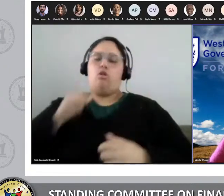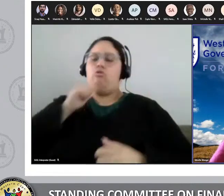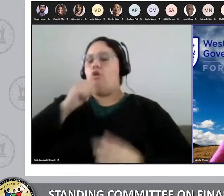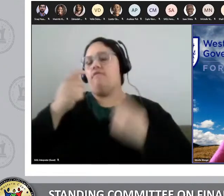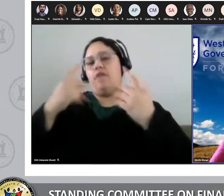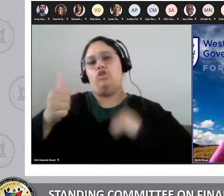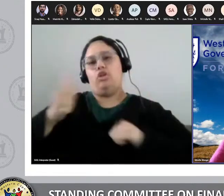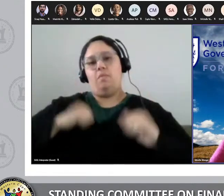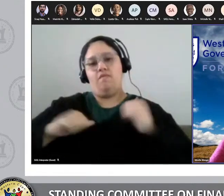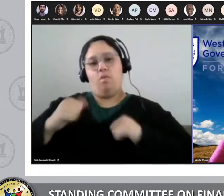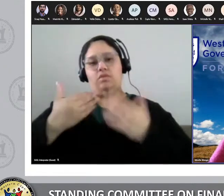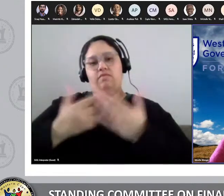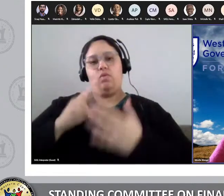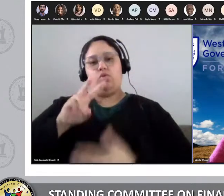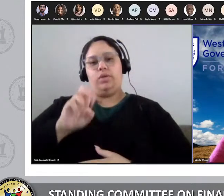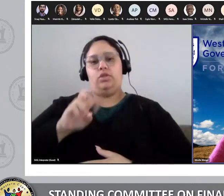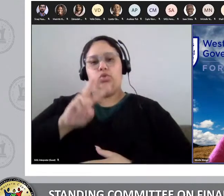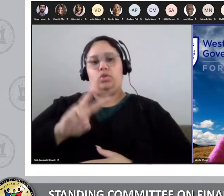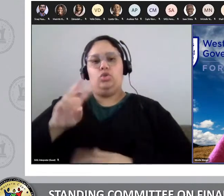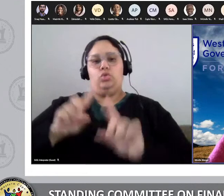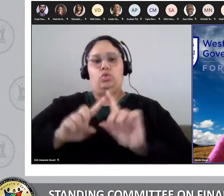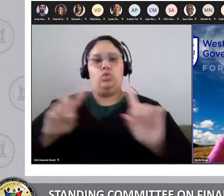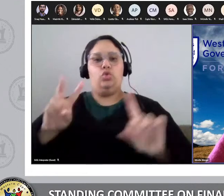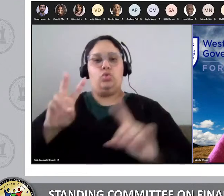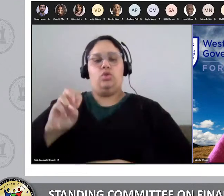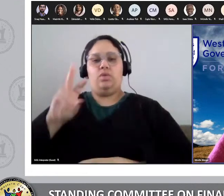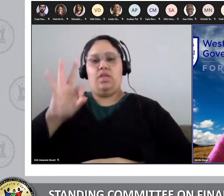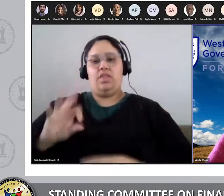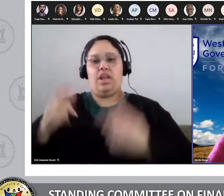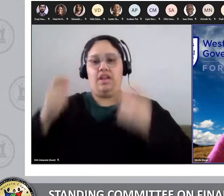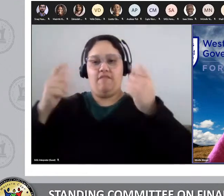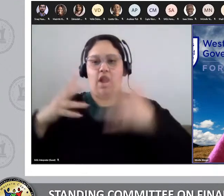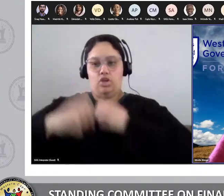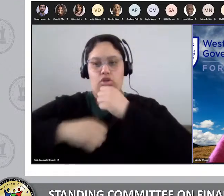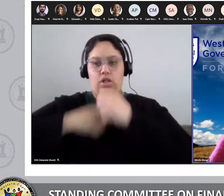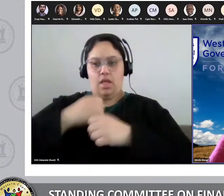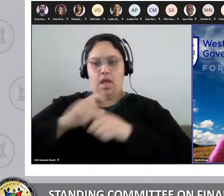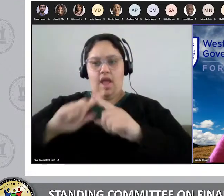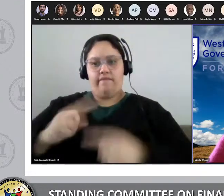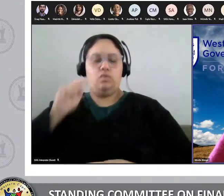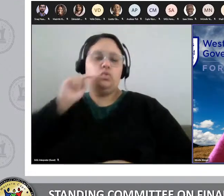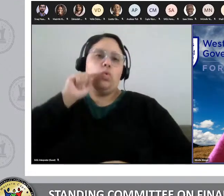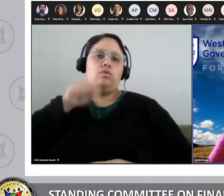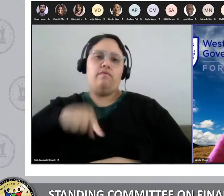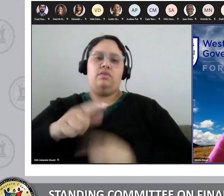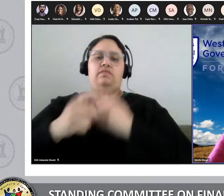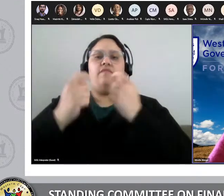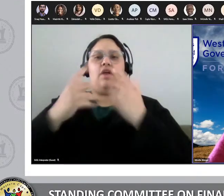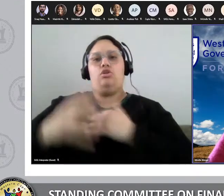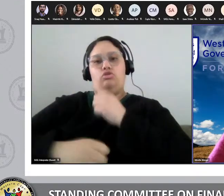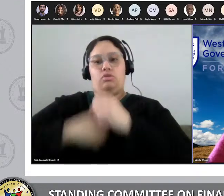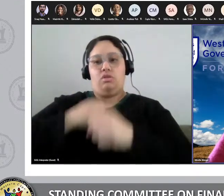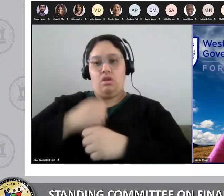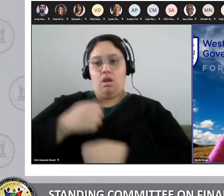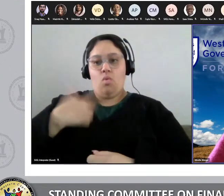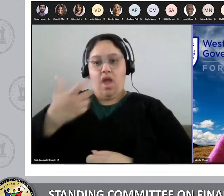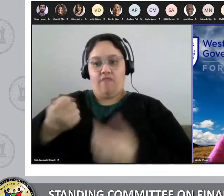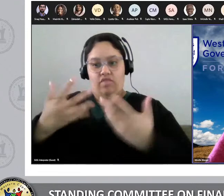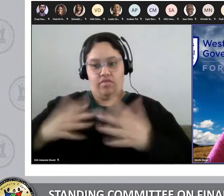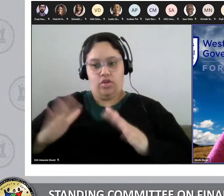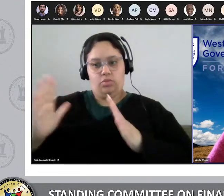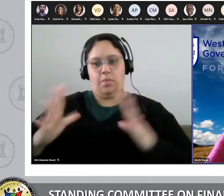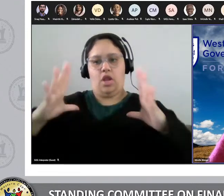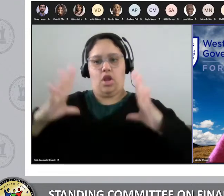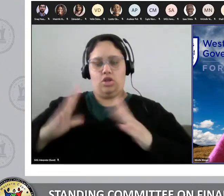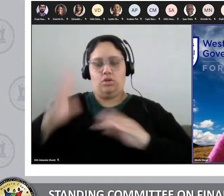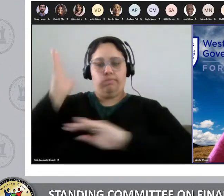non-financial performance for the 22-23 financial year, and of course the first quarter of this financial year. We have prepared